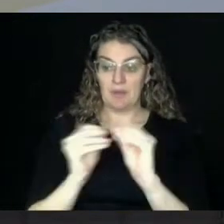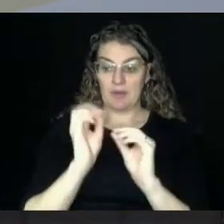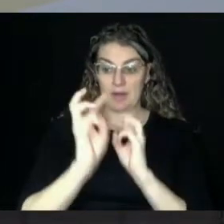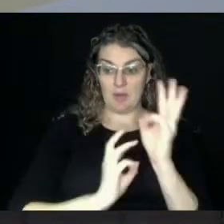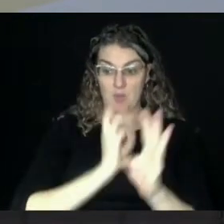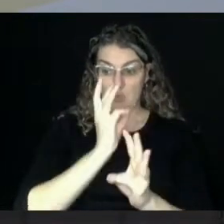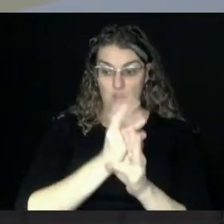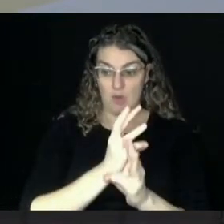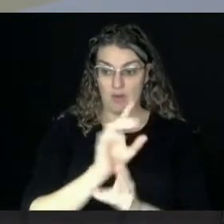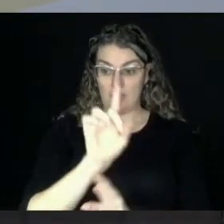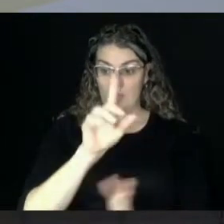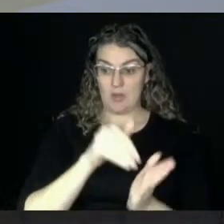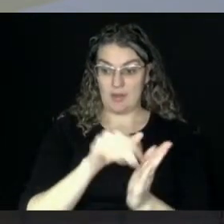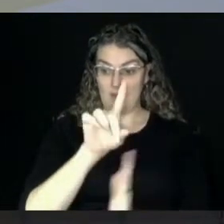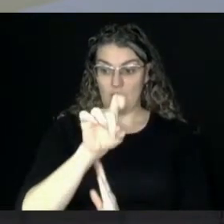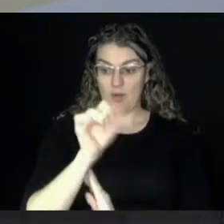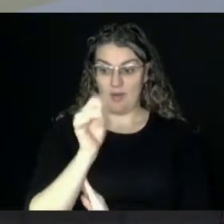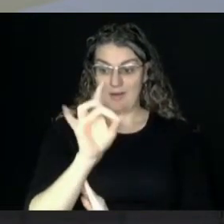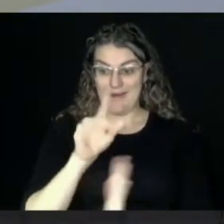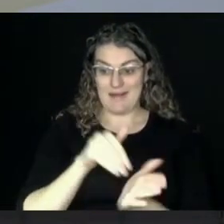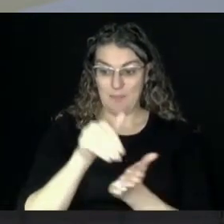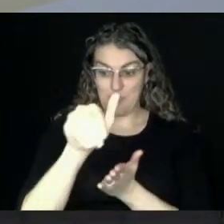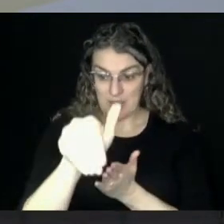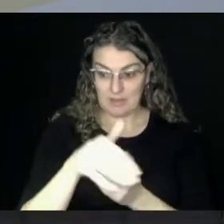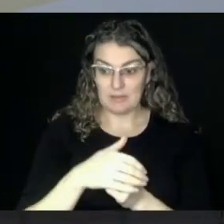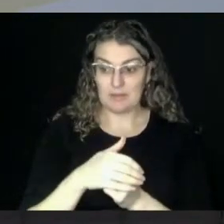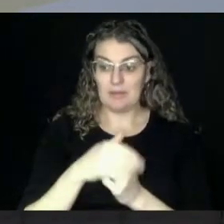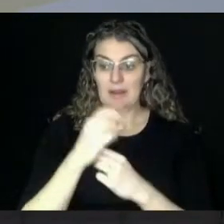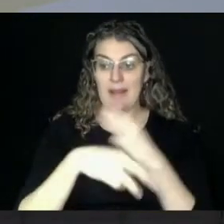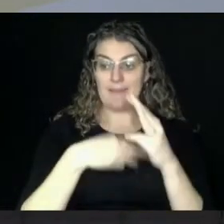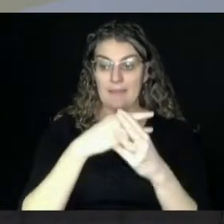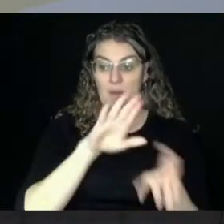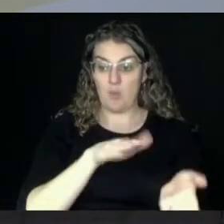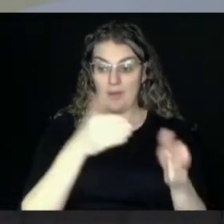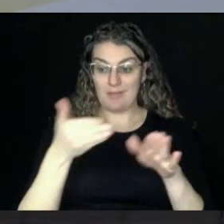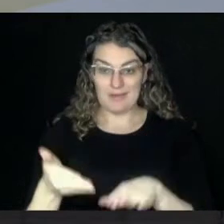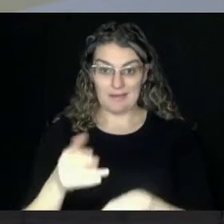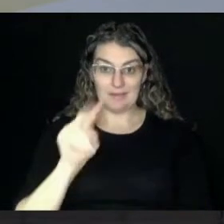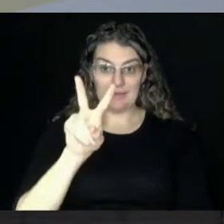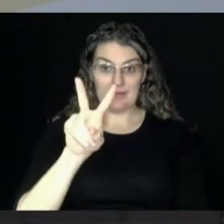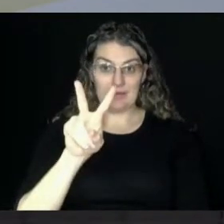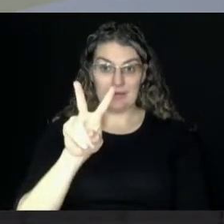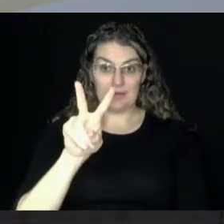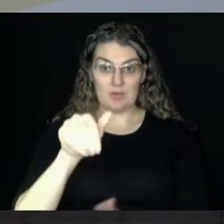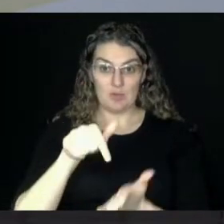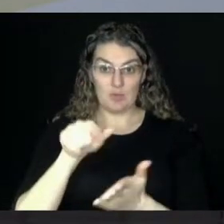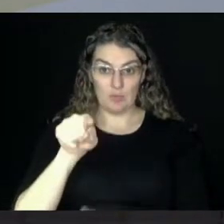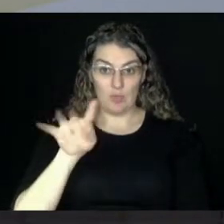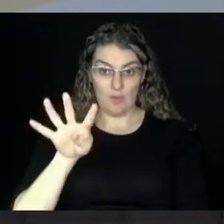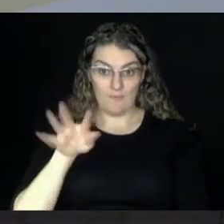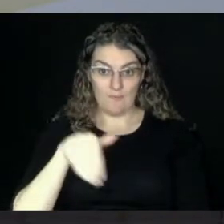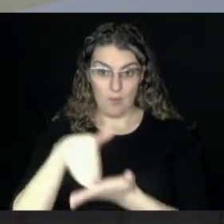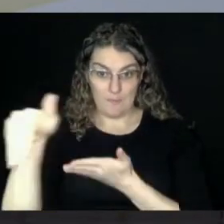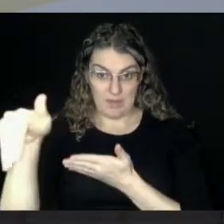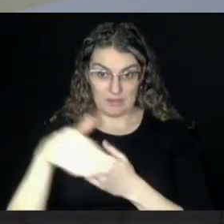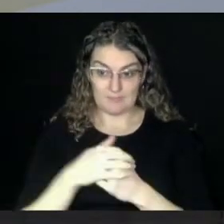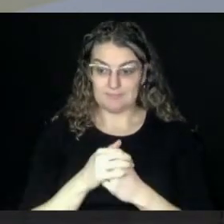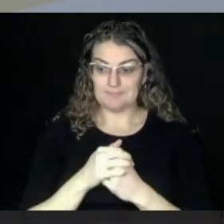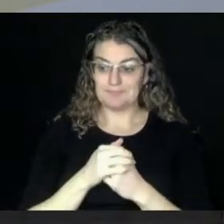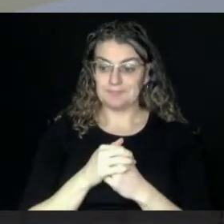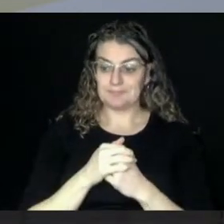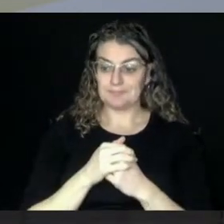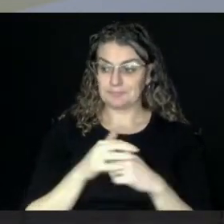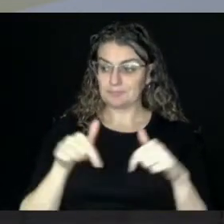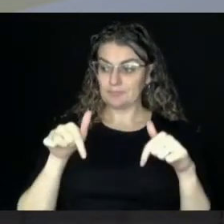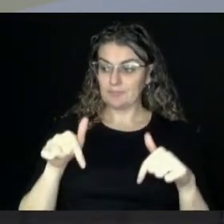million cases and more than 2.4 million COVID-19 related deaths. In Canada, there have been close